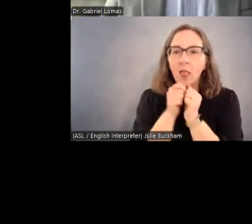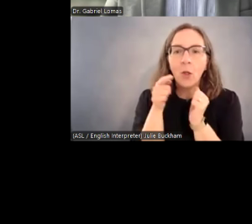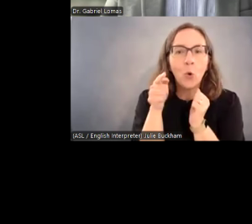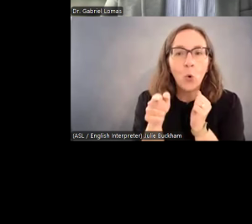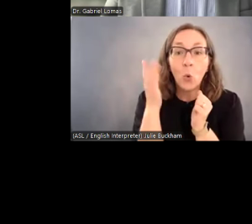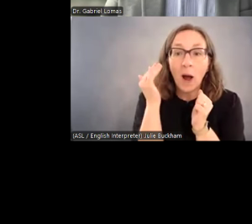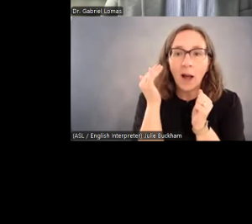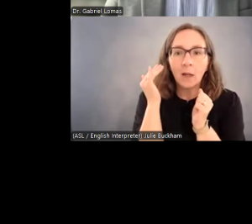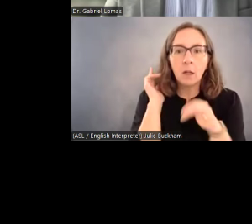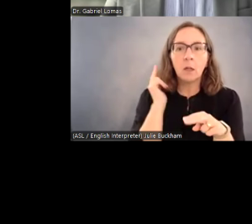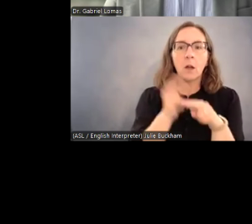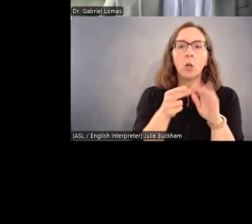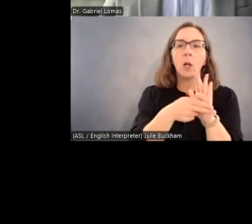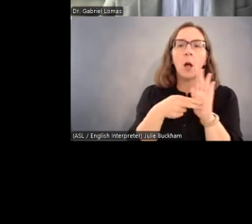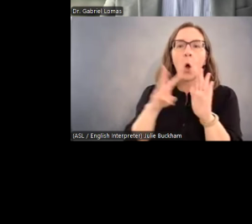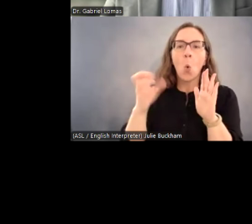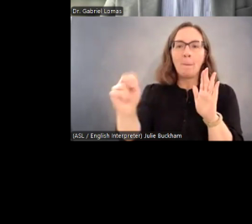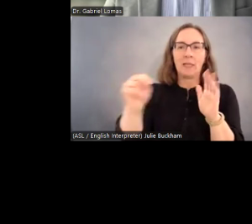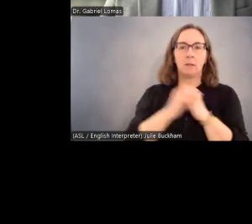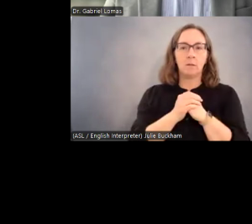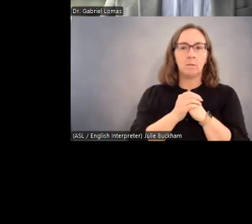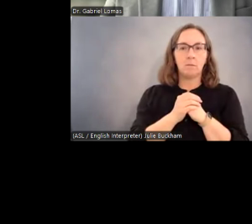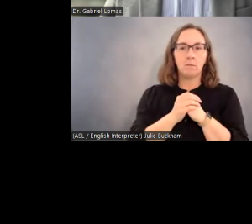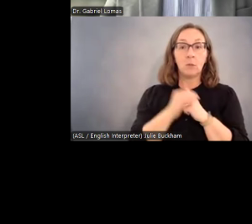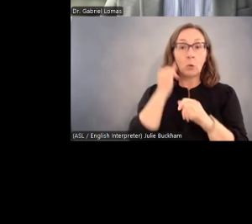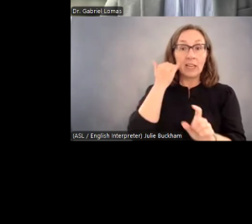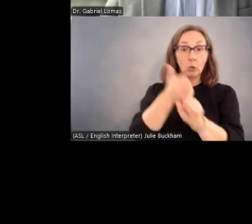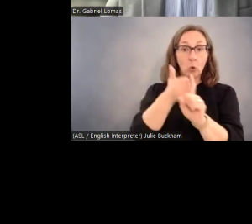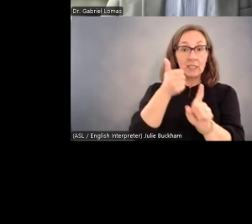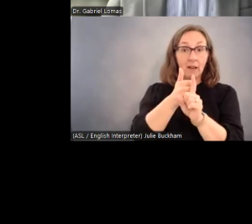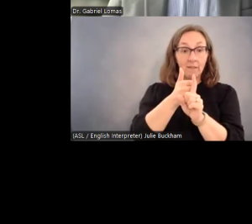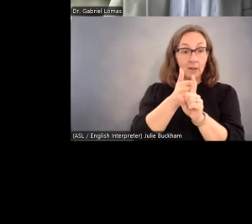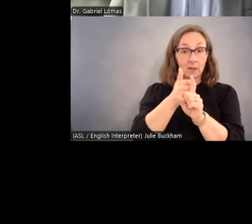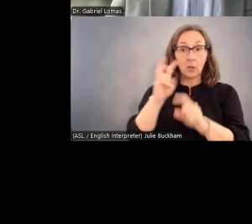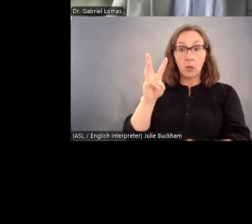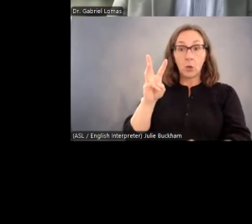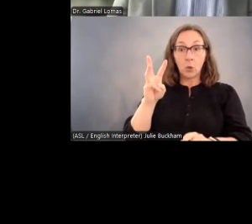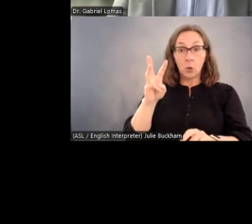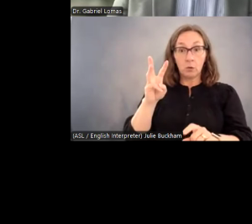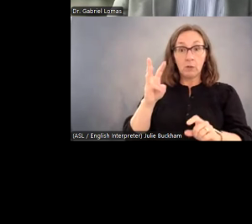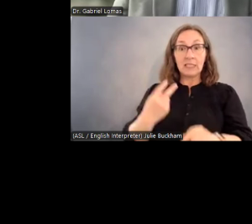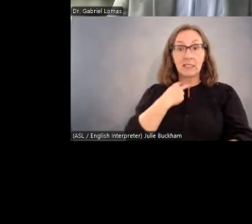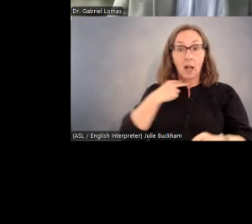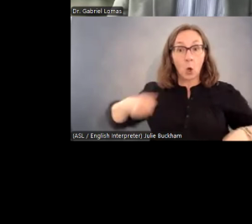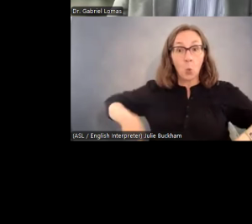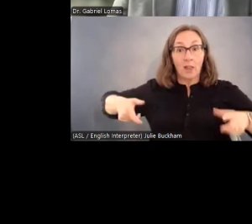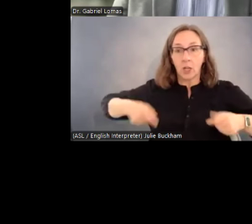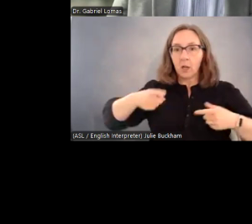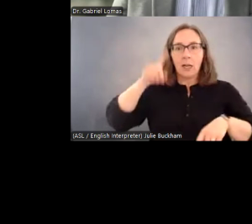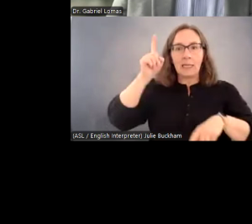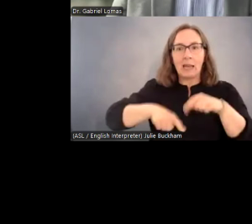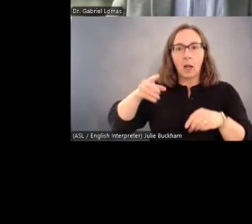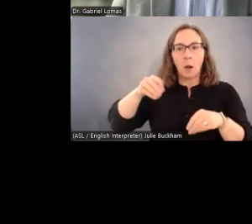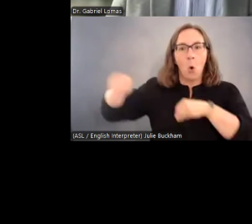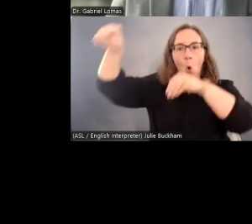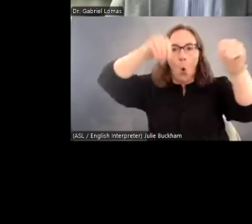a weapon. So you would not have the ability to be mobile within the prison. You would have to stay in the cell because you had no